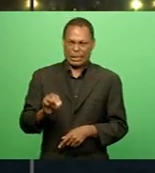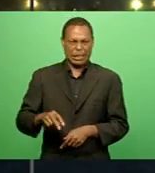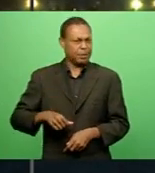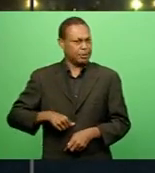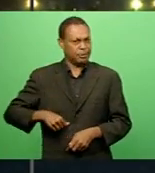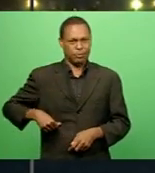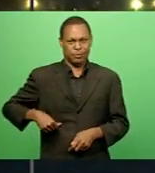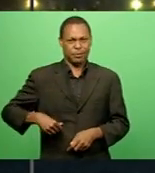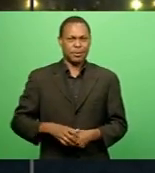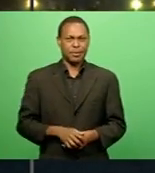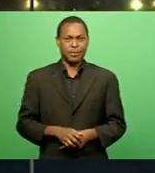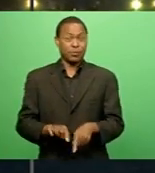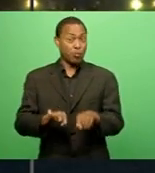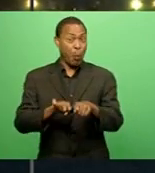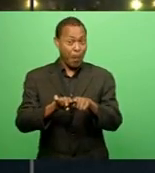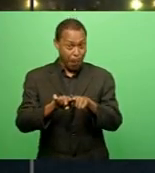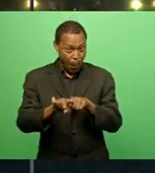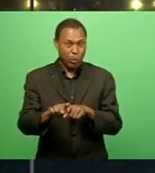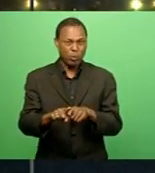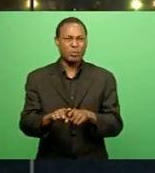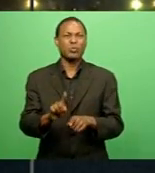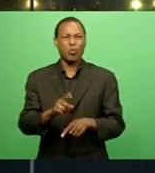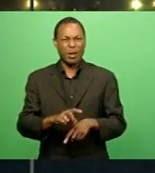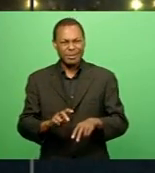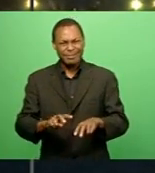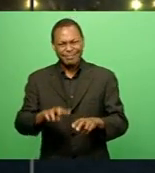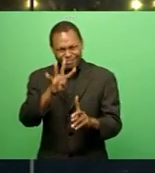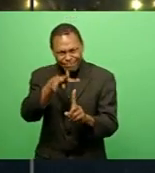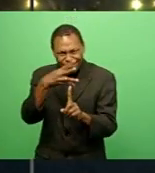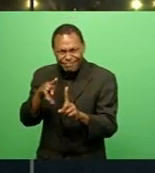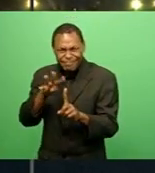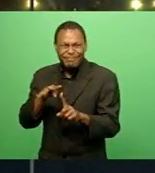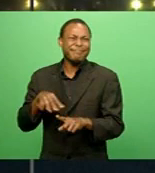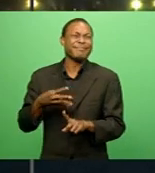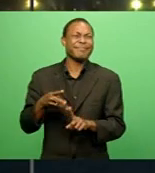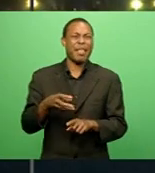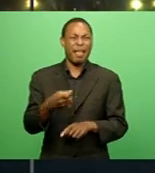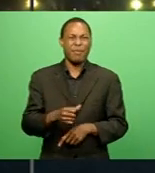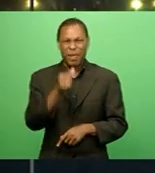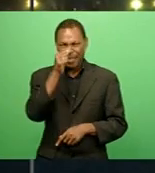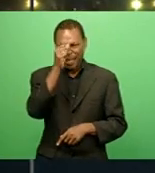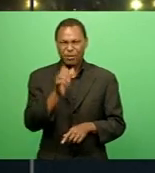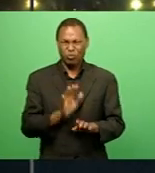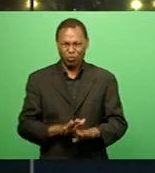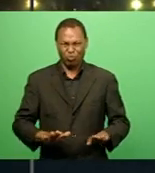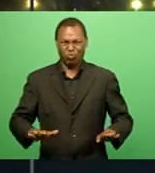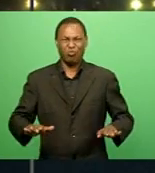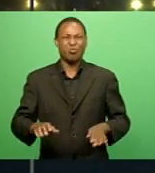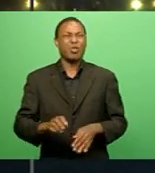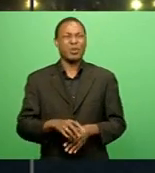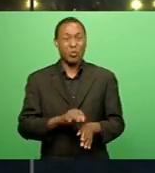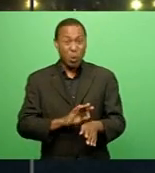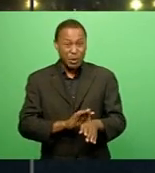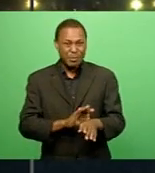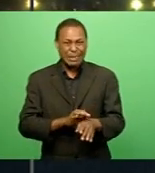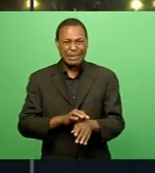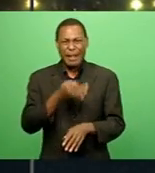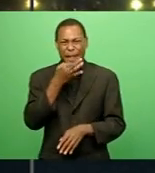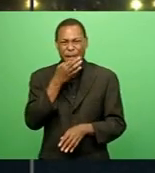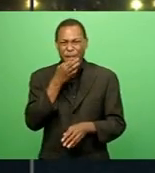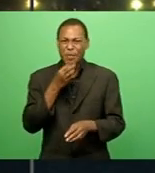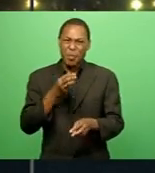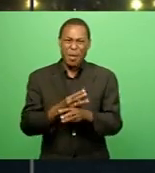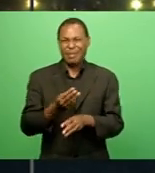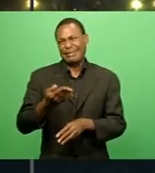surgery. Most of these cases were identified through screening at the Sai Sanjeevani Children's Hospital over the past few months and also